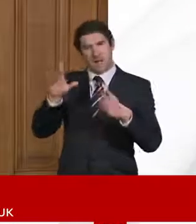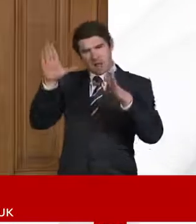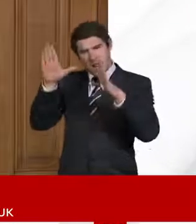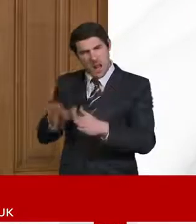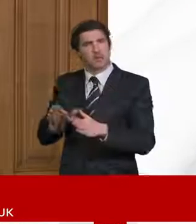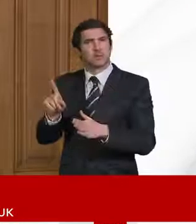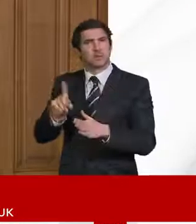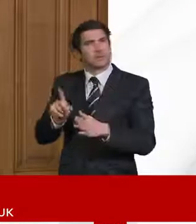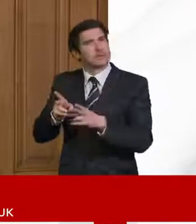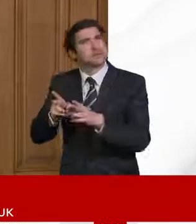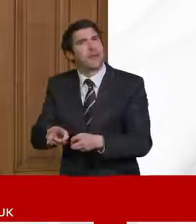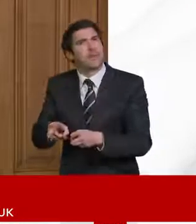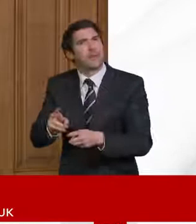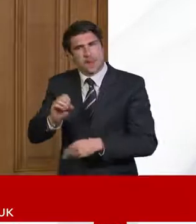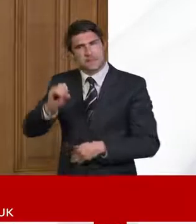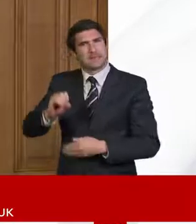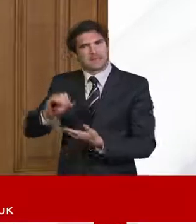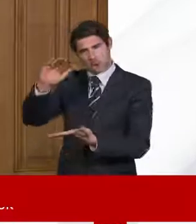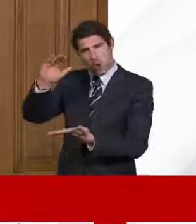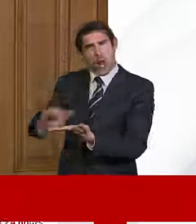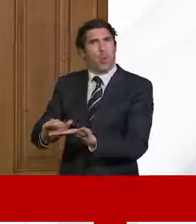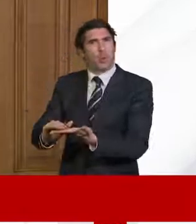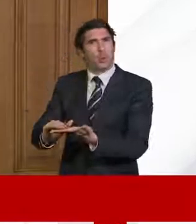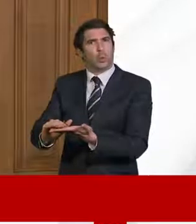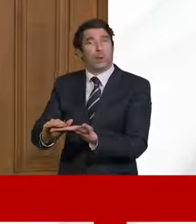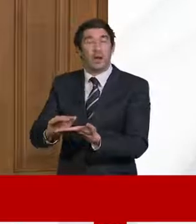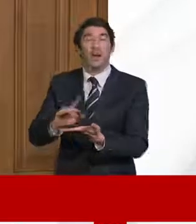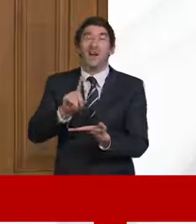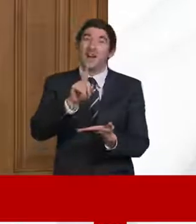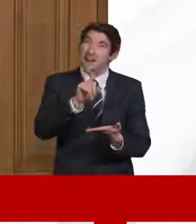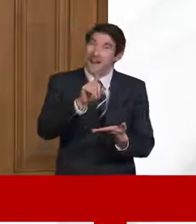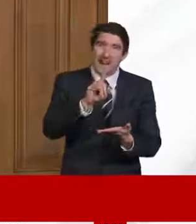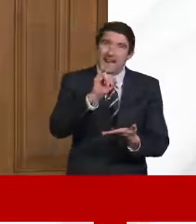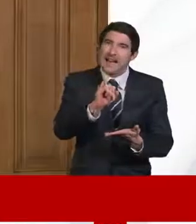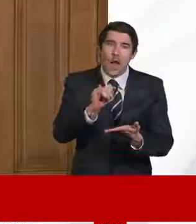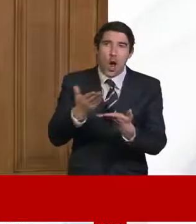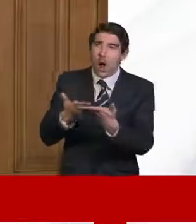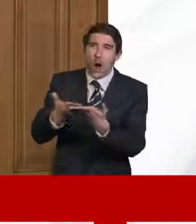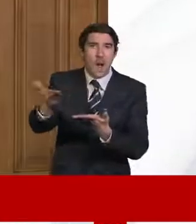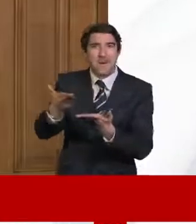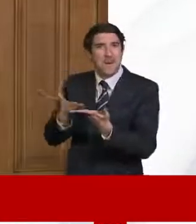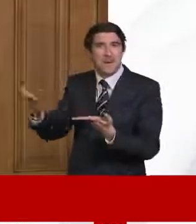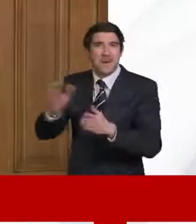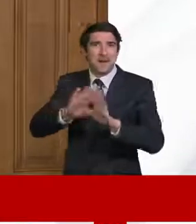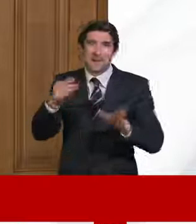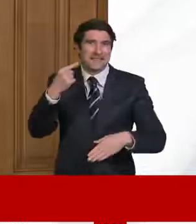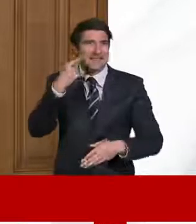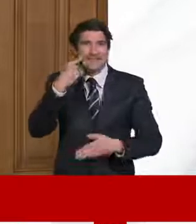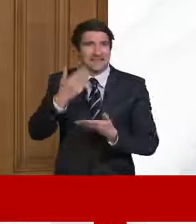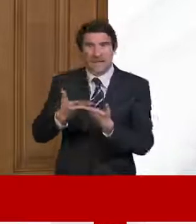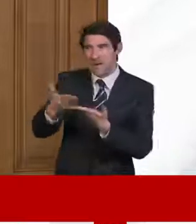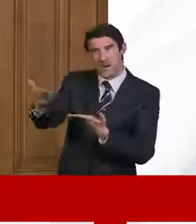this example for is just to show how difficult it is to compare countries, because in the German testing system,